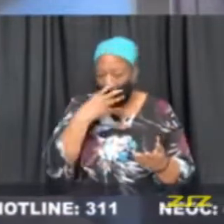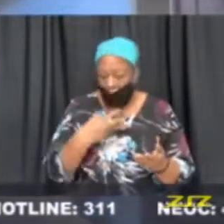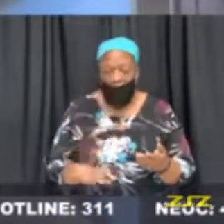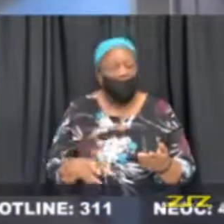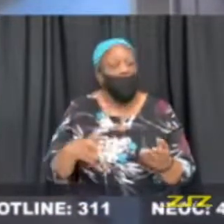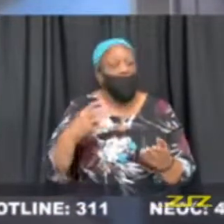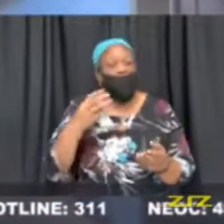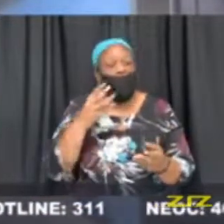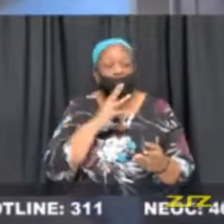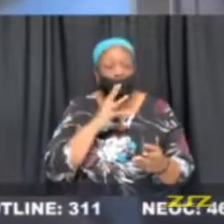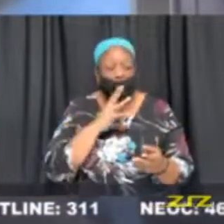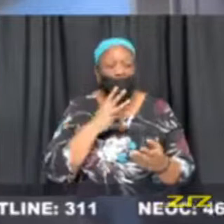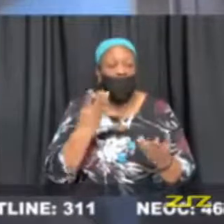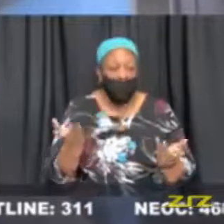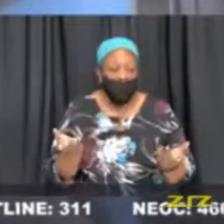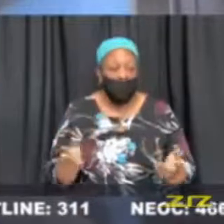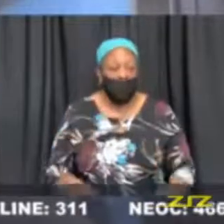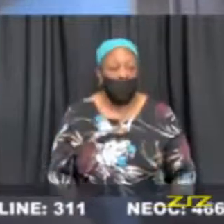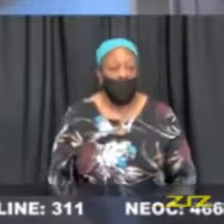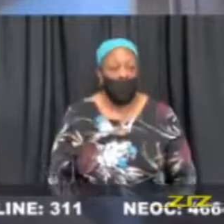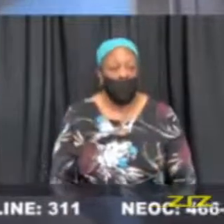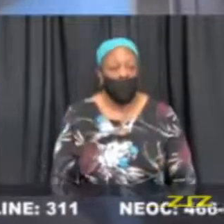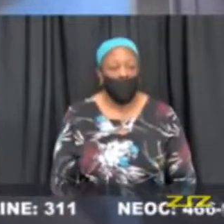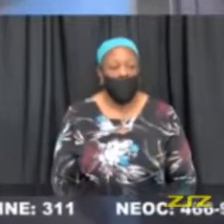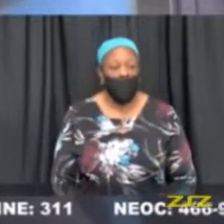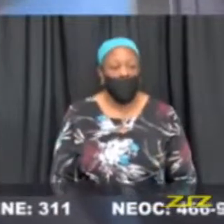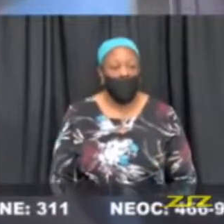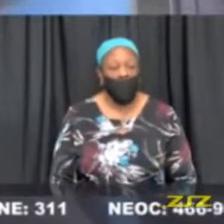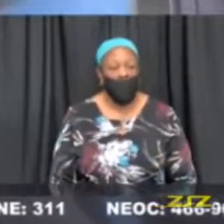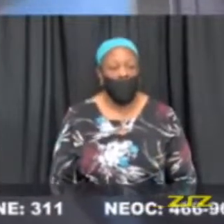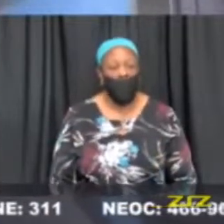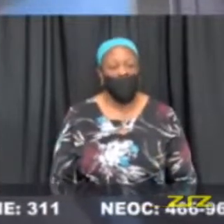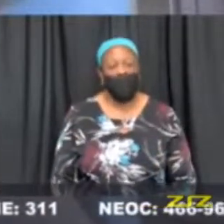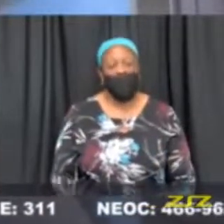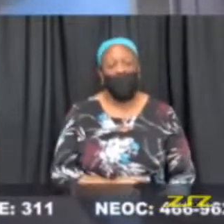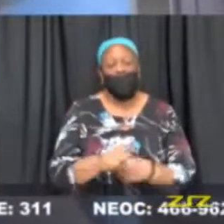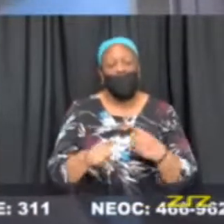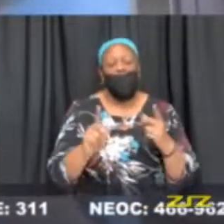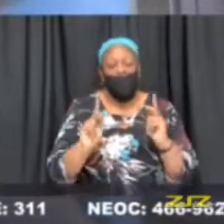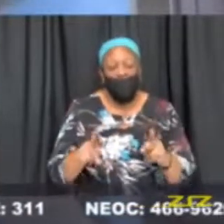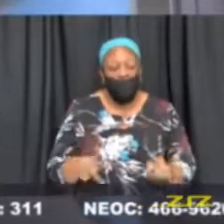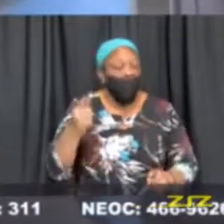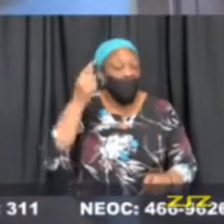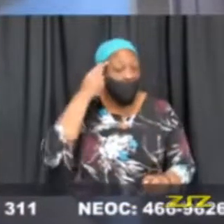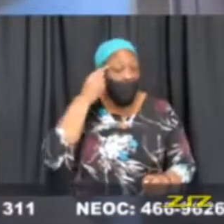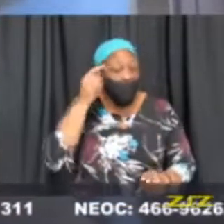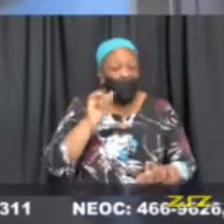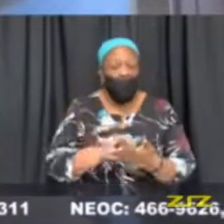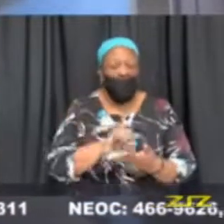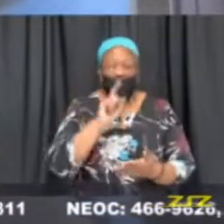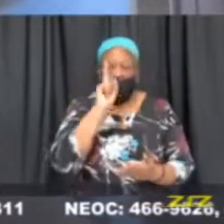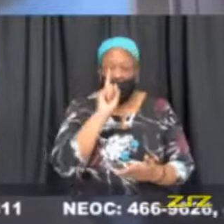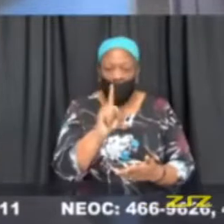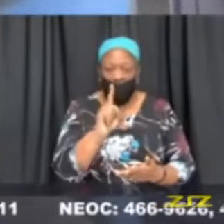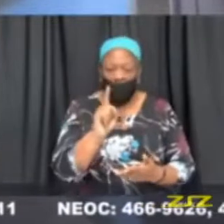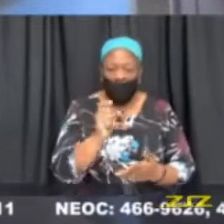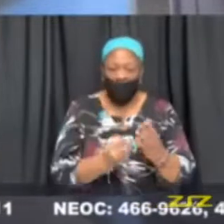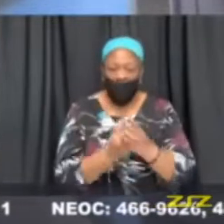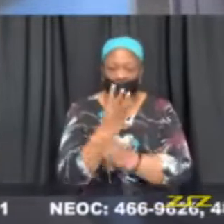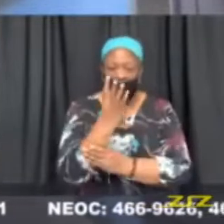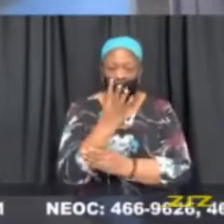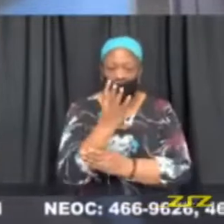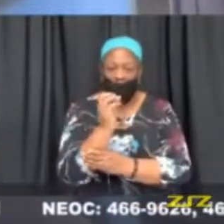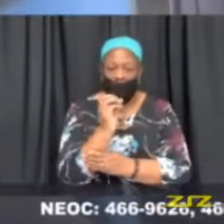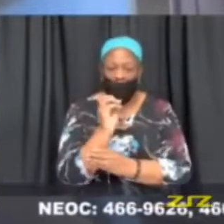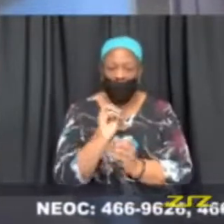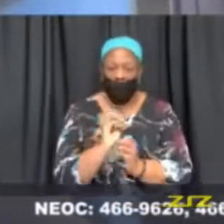other concern that people often say is that when one volcano erupts in our region, it's linked to other volcanoes,